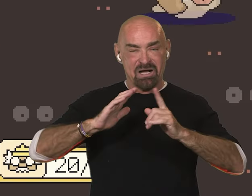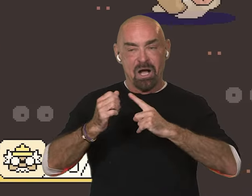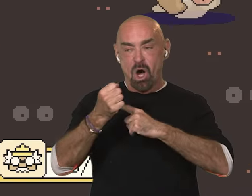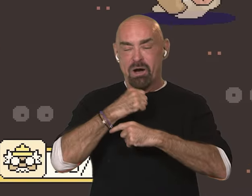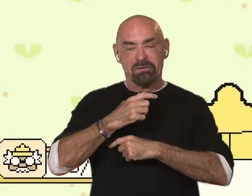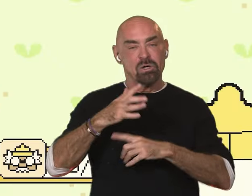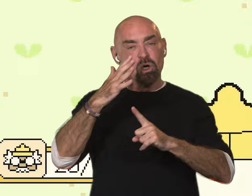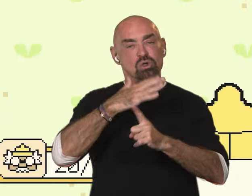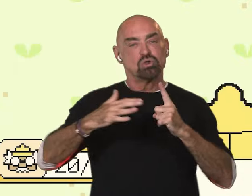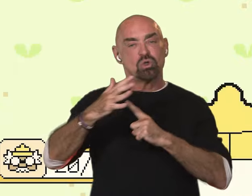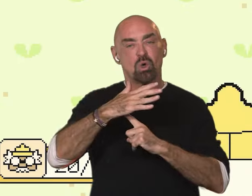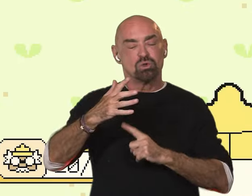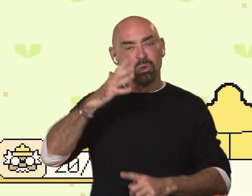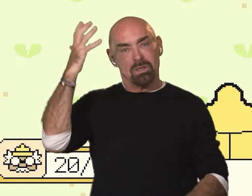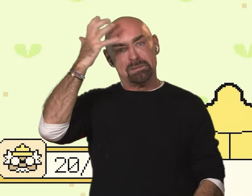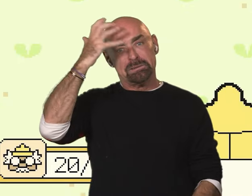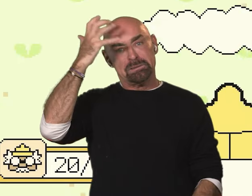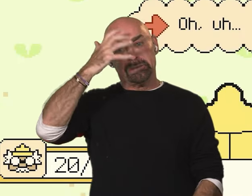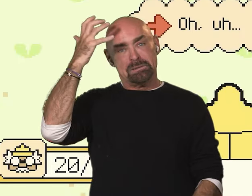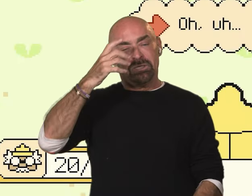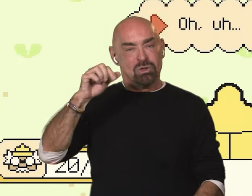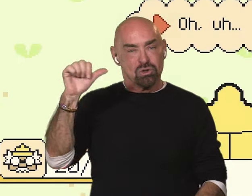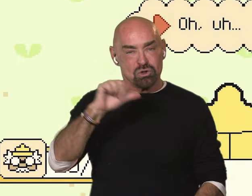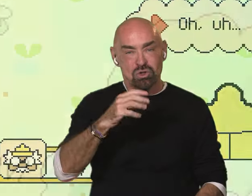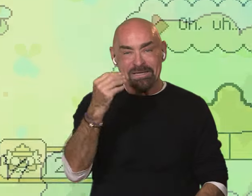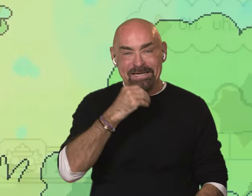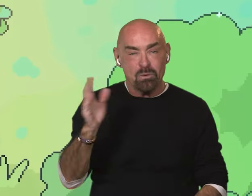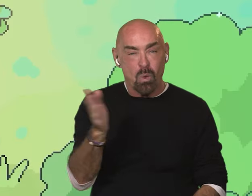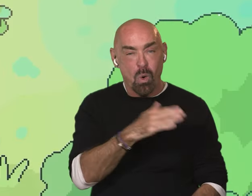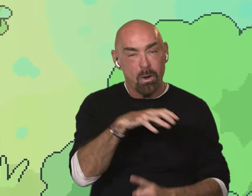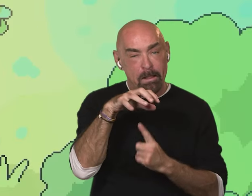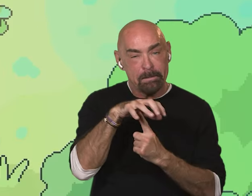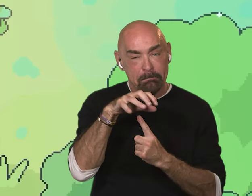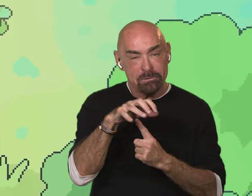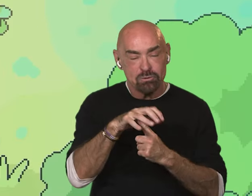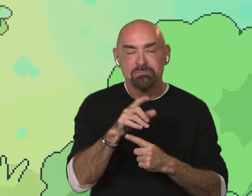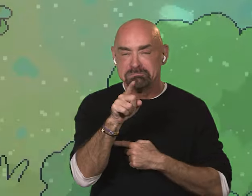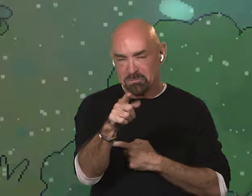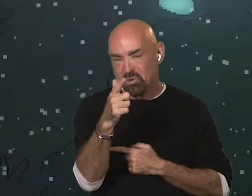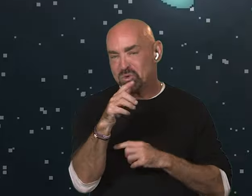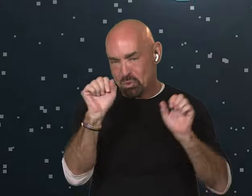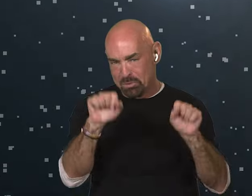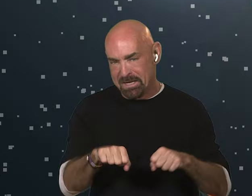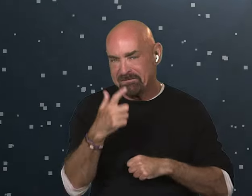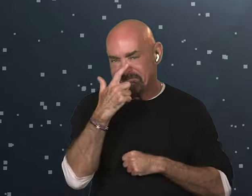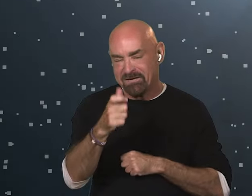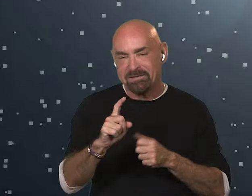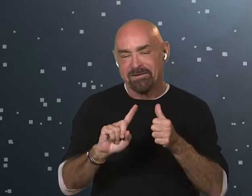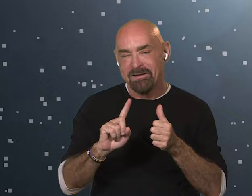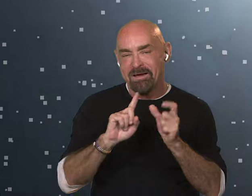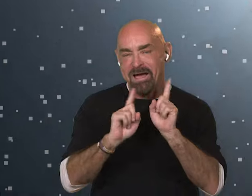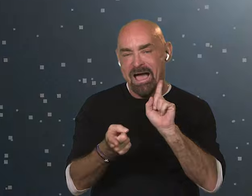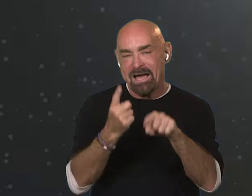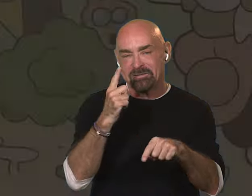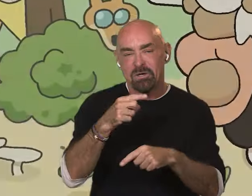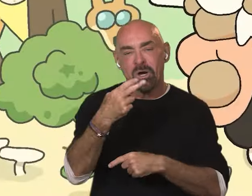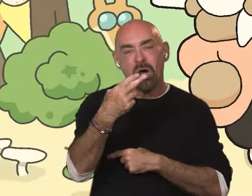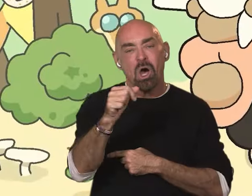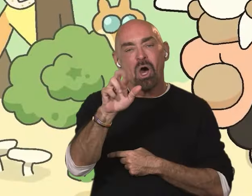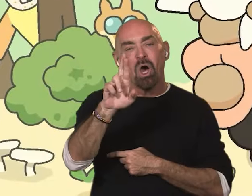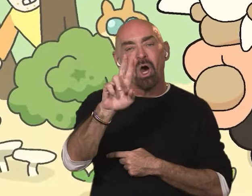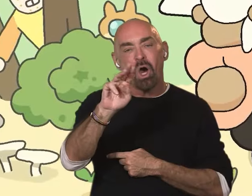necessary to survive? Can I overcome my social anxiety to become a hero? And should I really eat every mushroom I find? You can find these answers